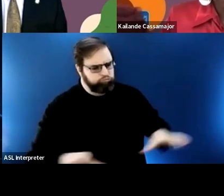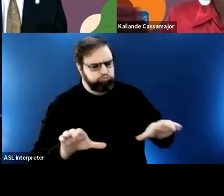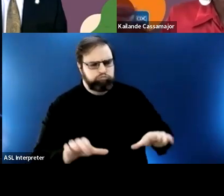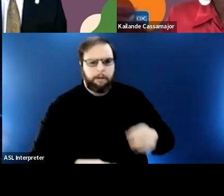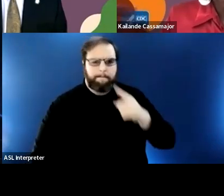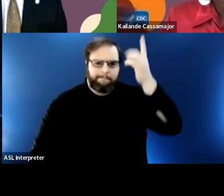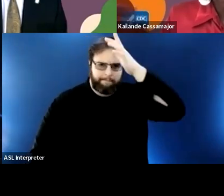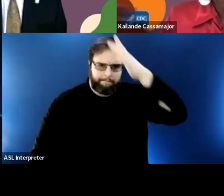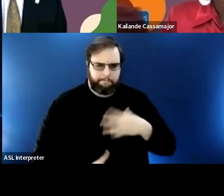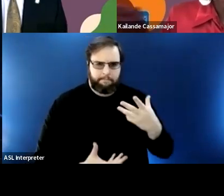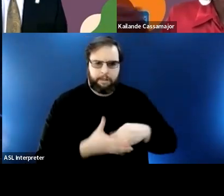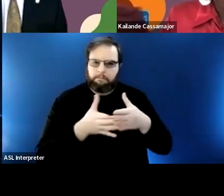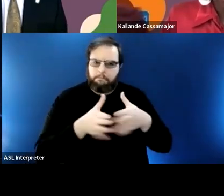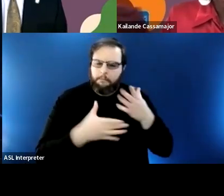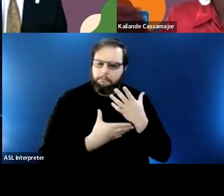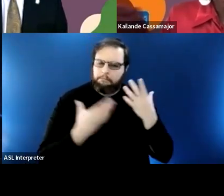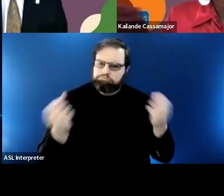health?